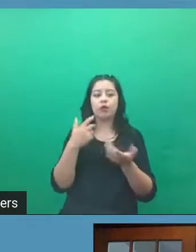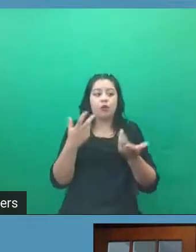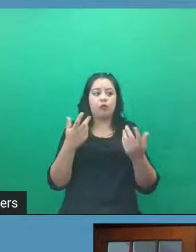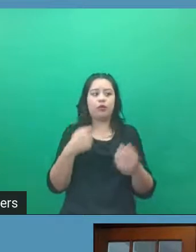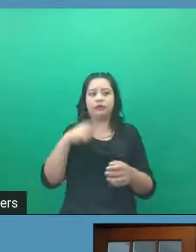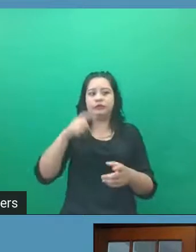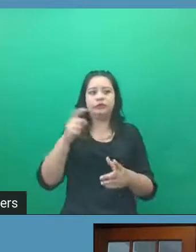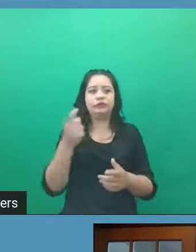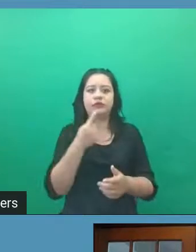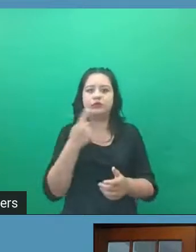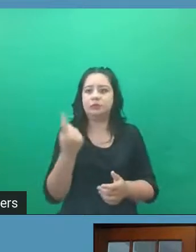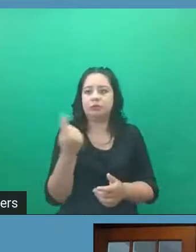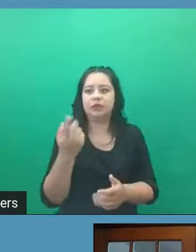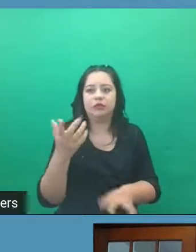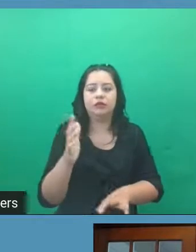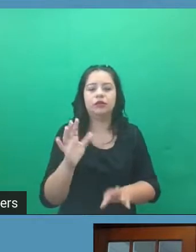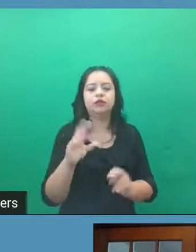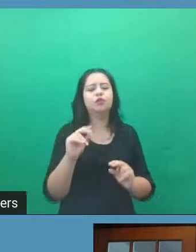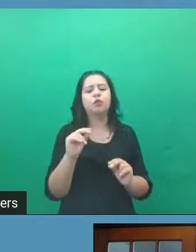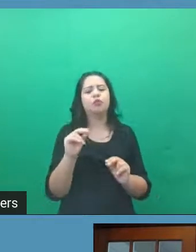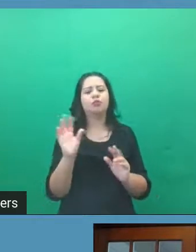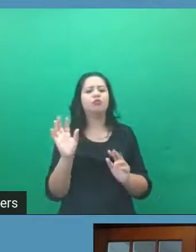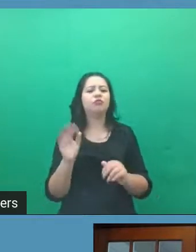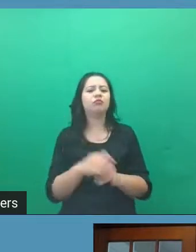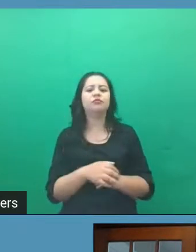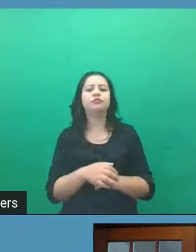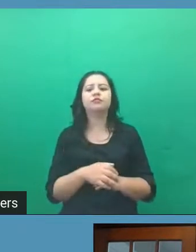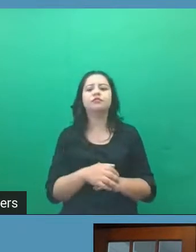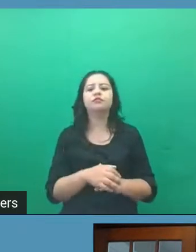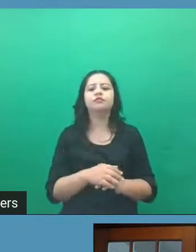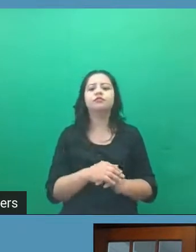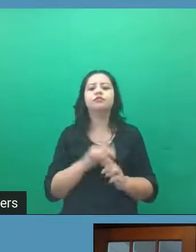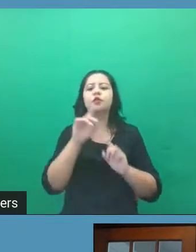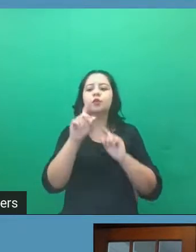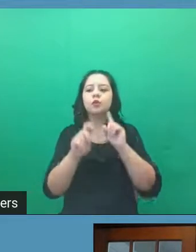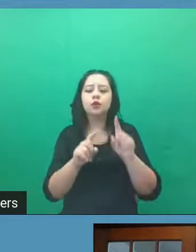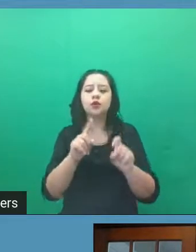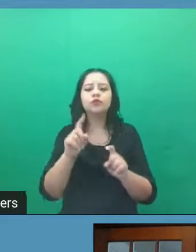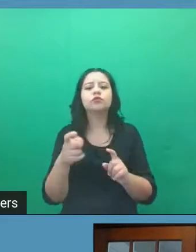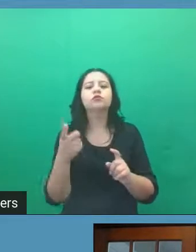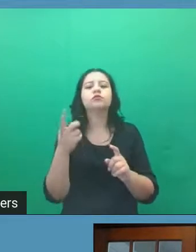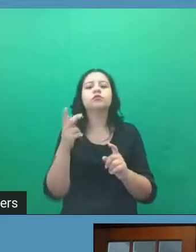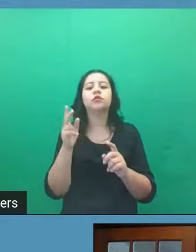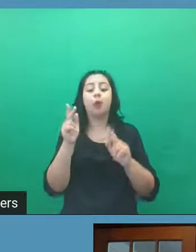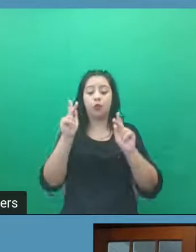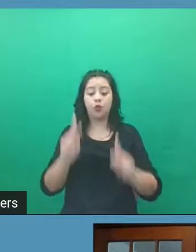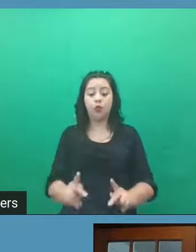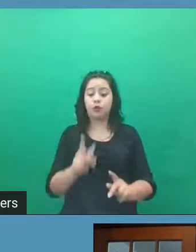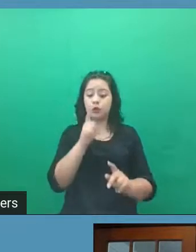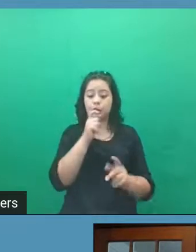something. Mm-hmm. So really, questions, a facilitator,